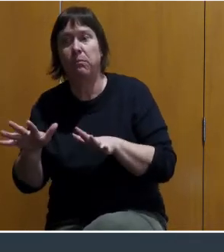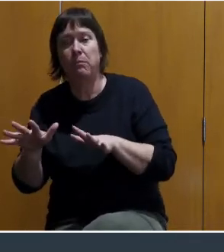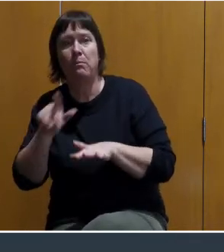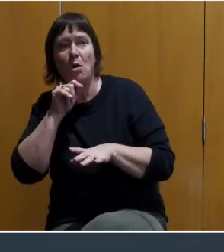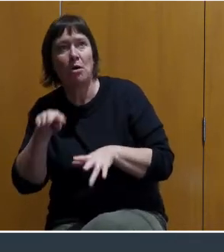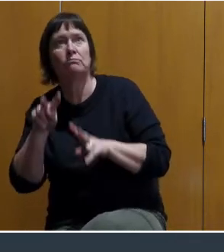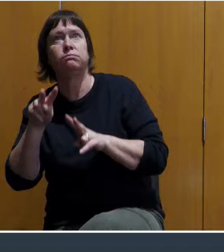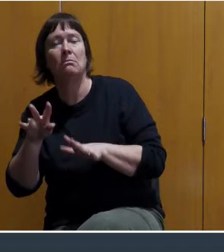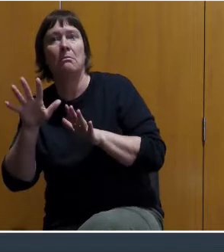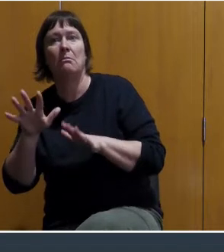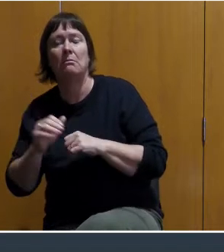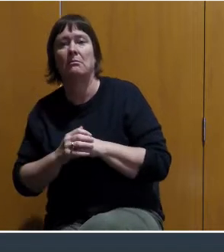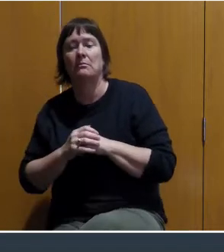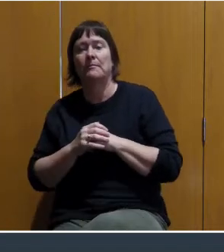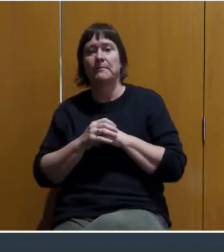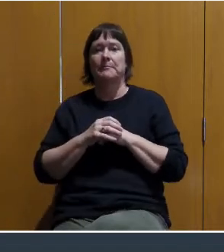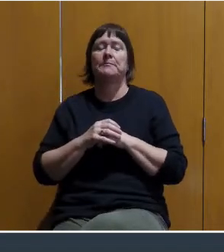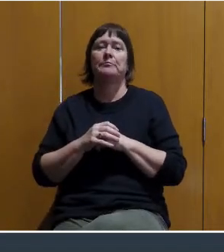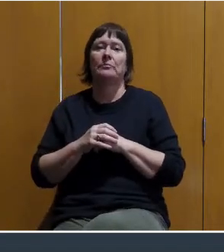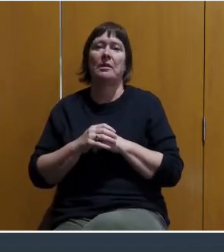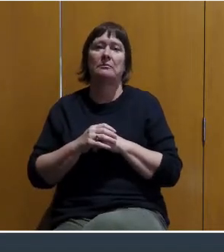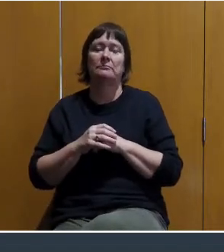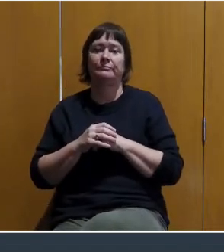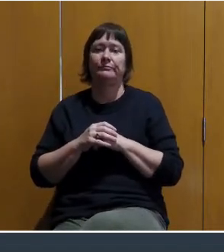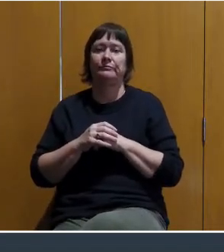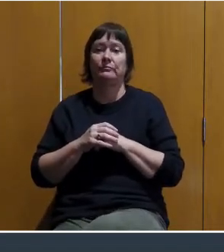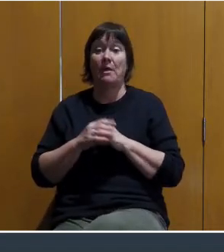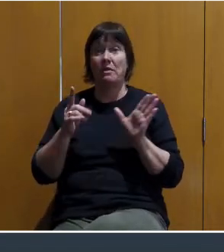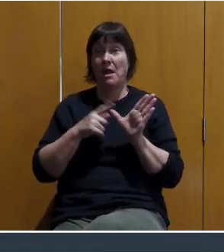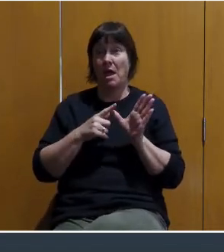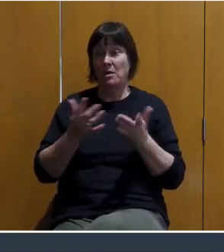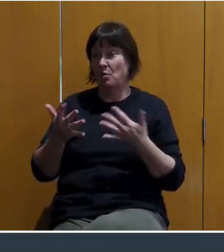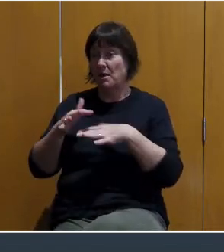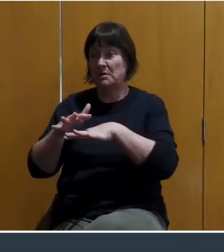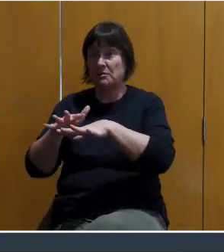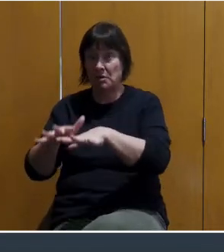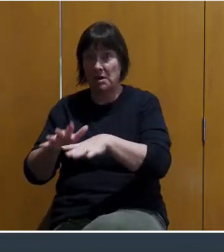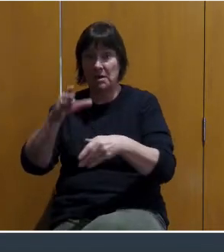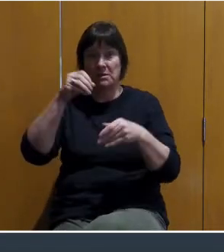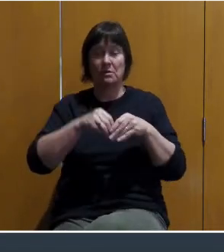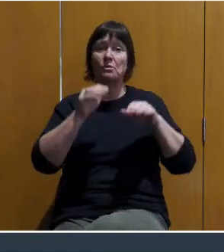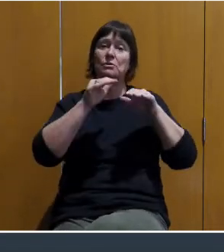in a worldwide inventory of wetlands in the New Zealand area.